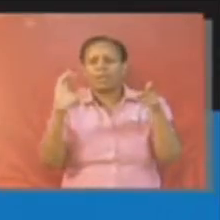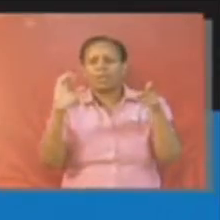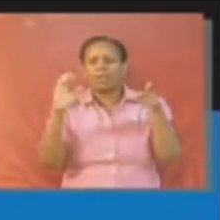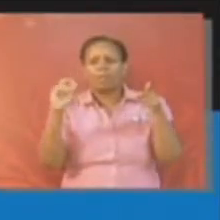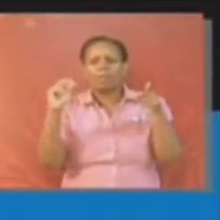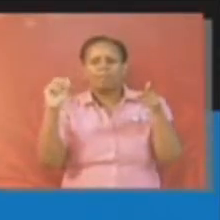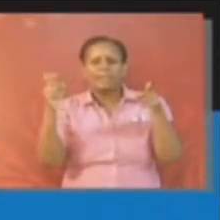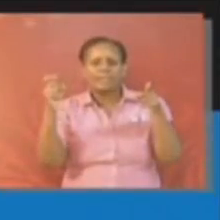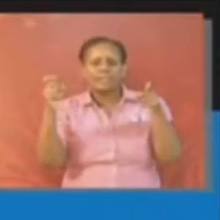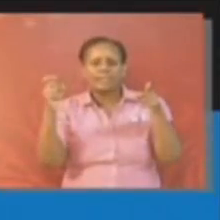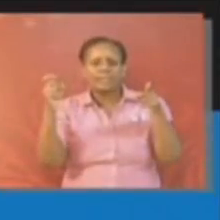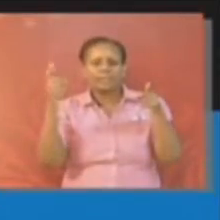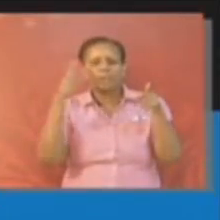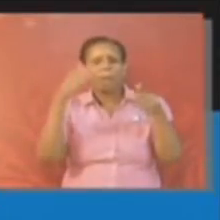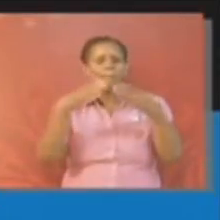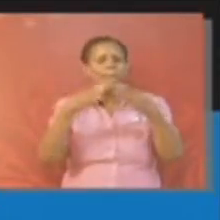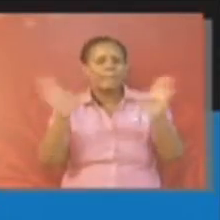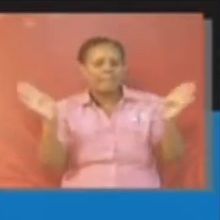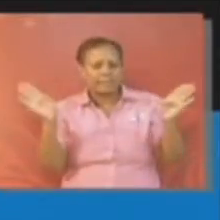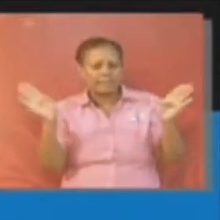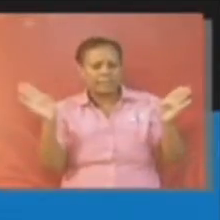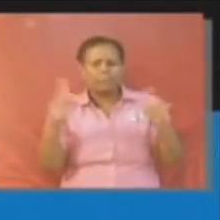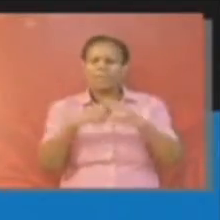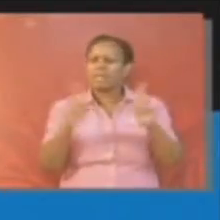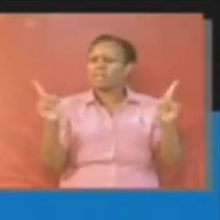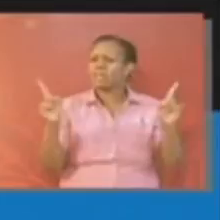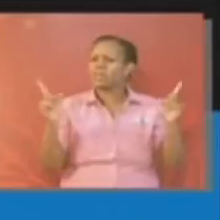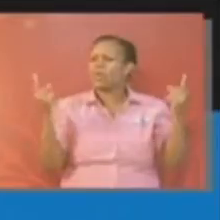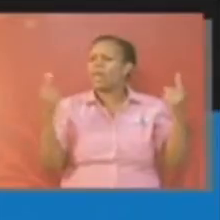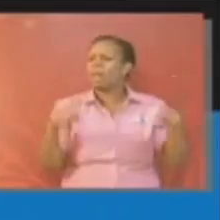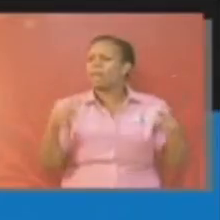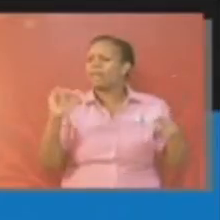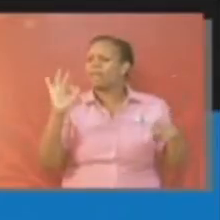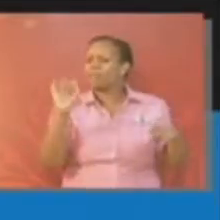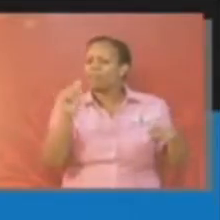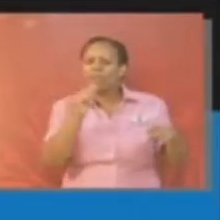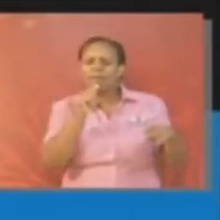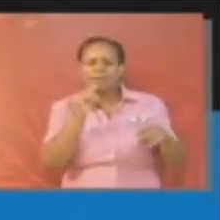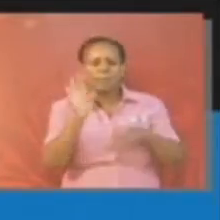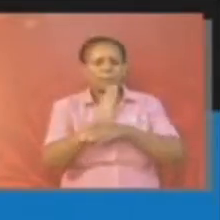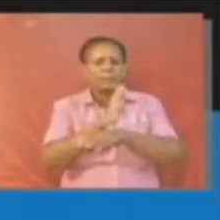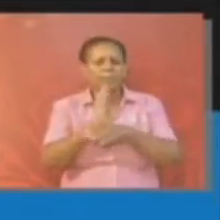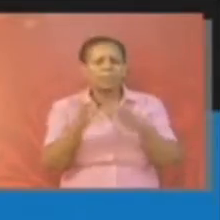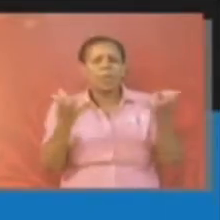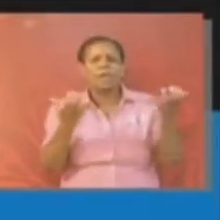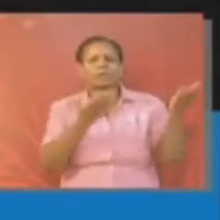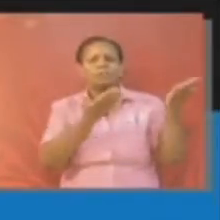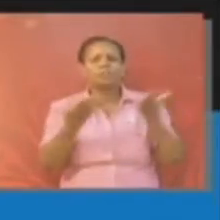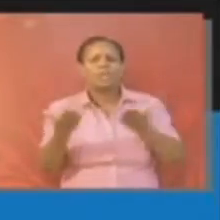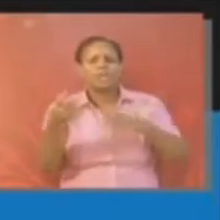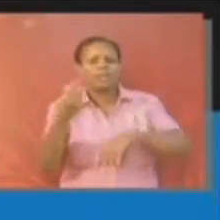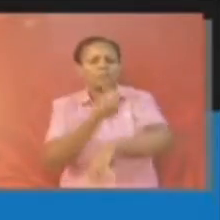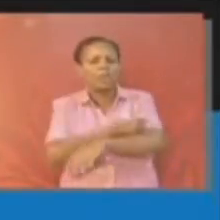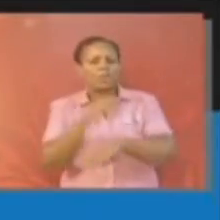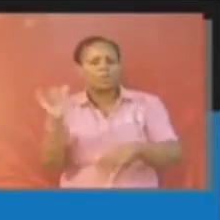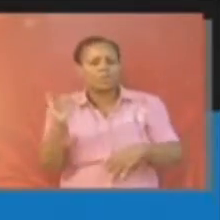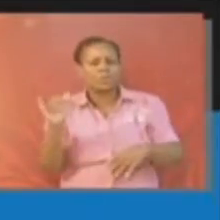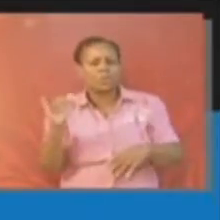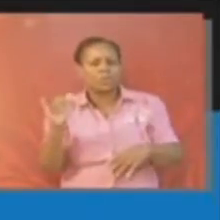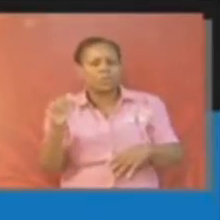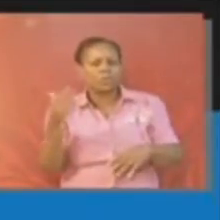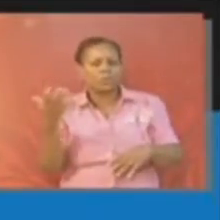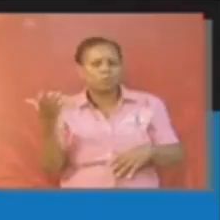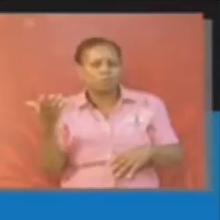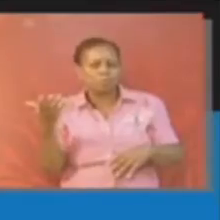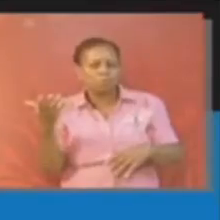happens if the private sector wants to bring in some vaccine with COVID-19